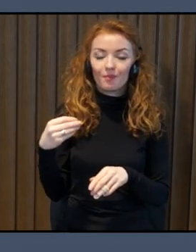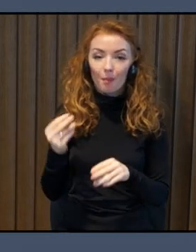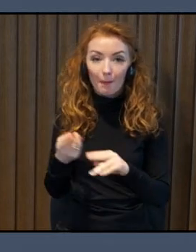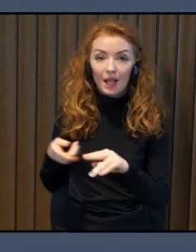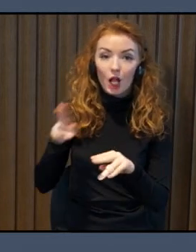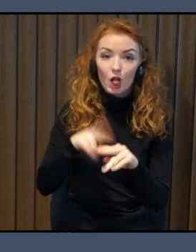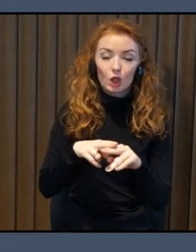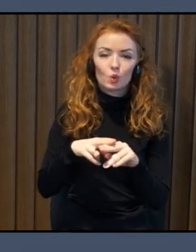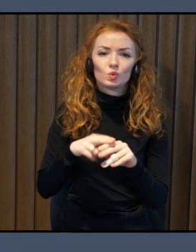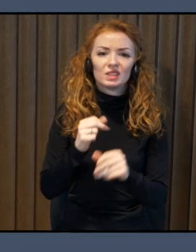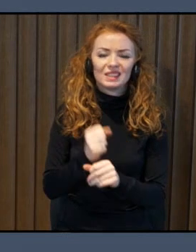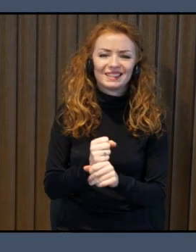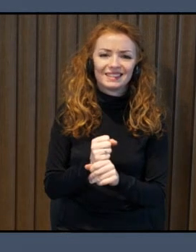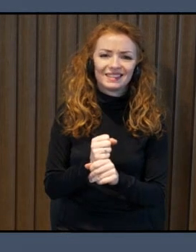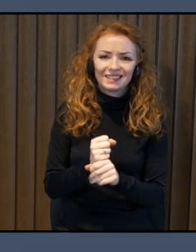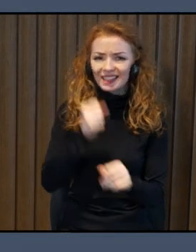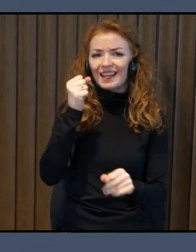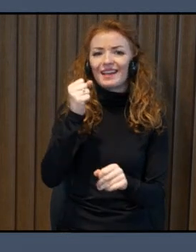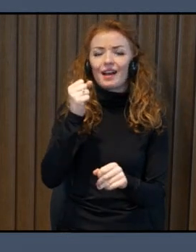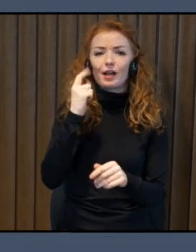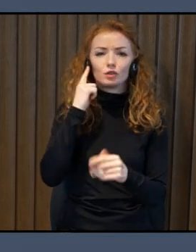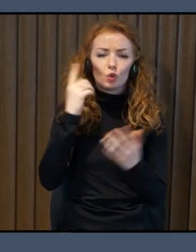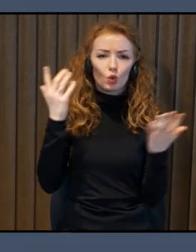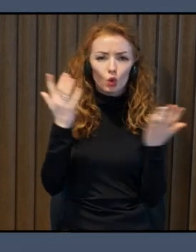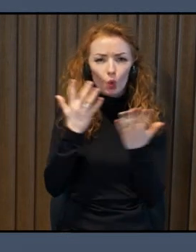it. But